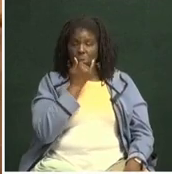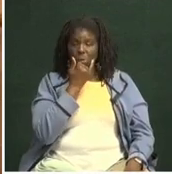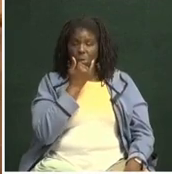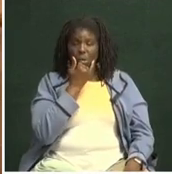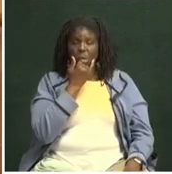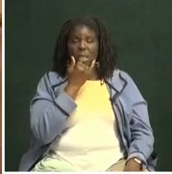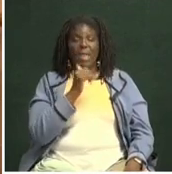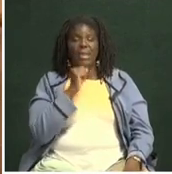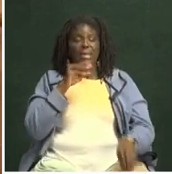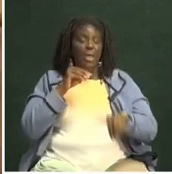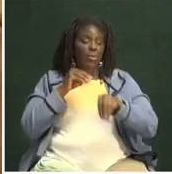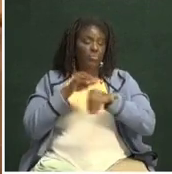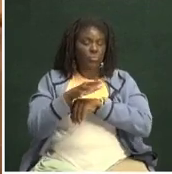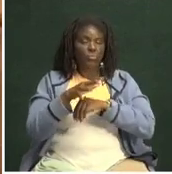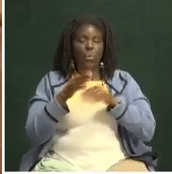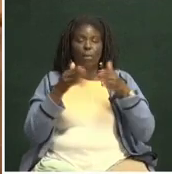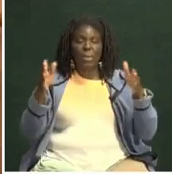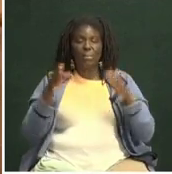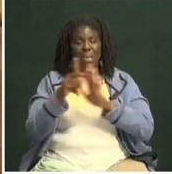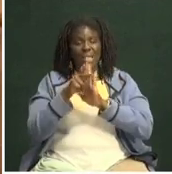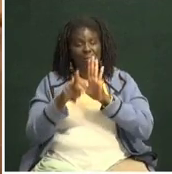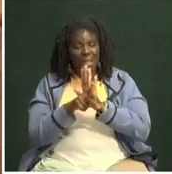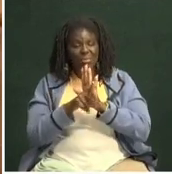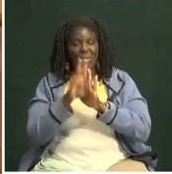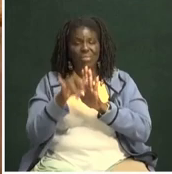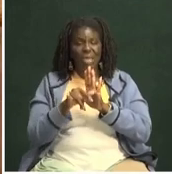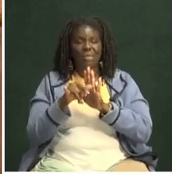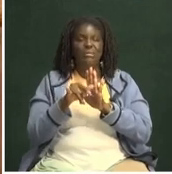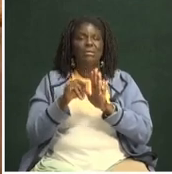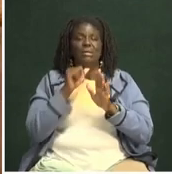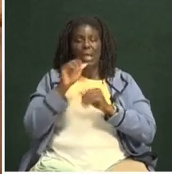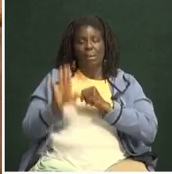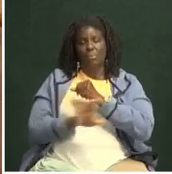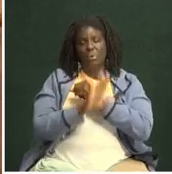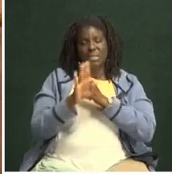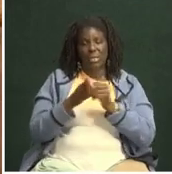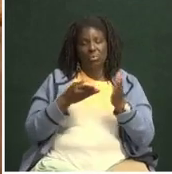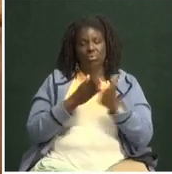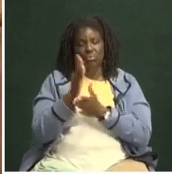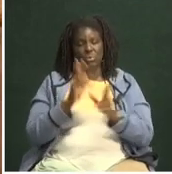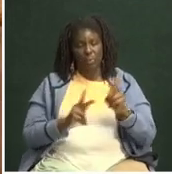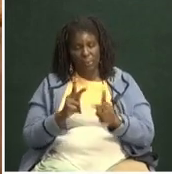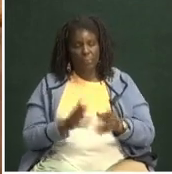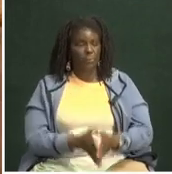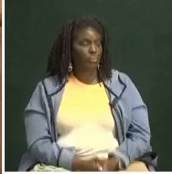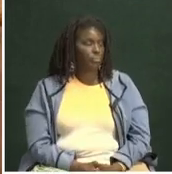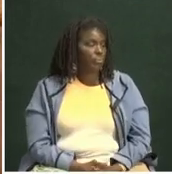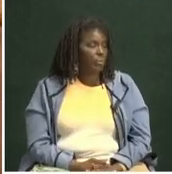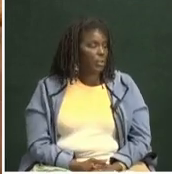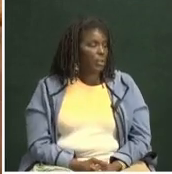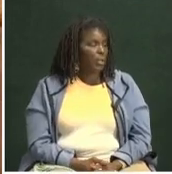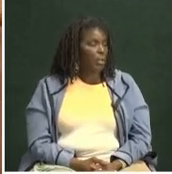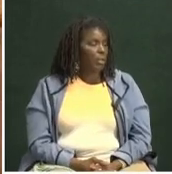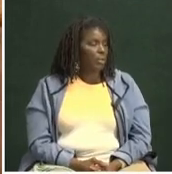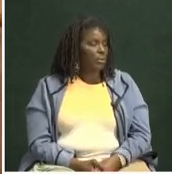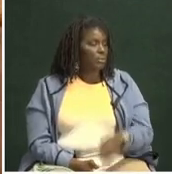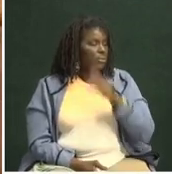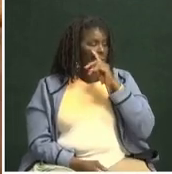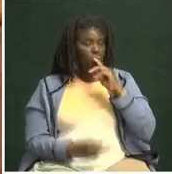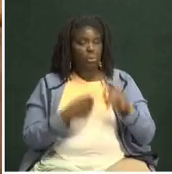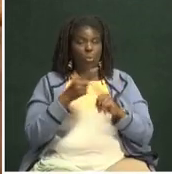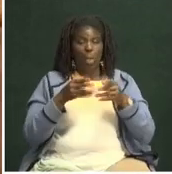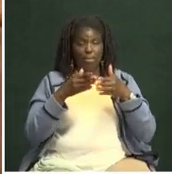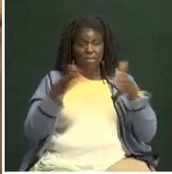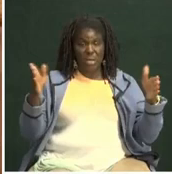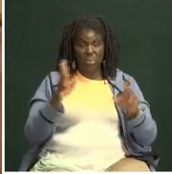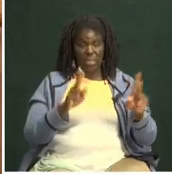public policies that either infringe on or fail to protect the rights of people. You see, when public